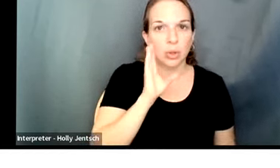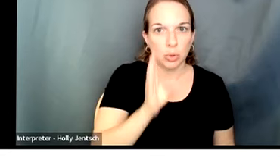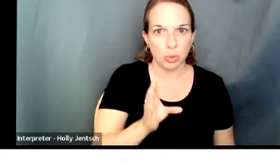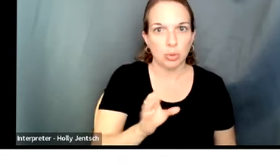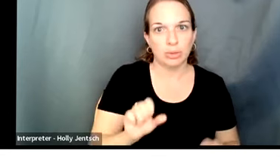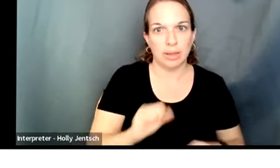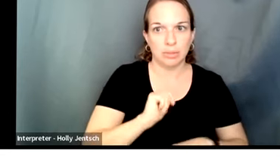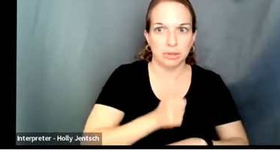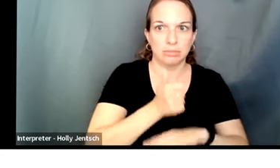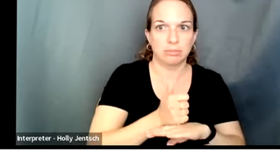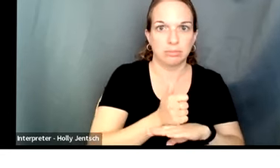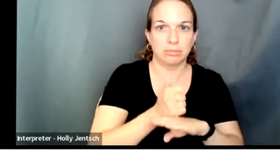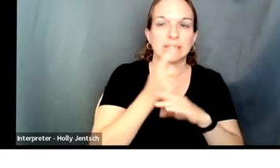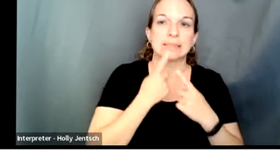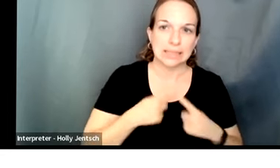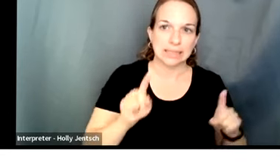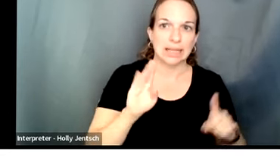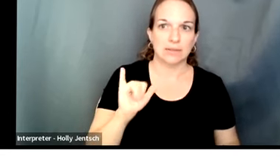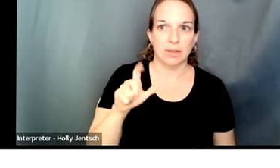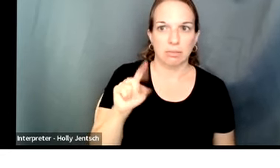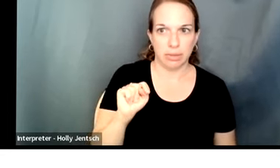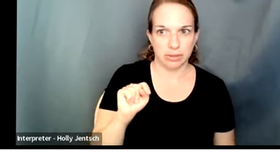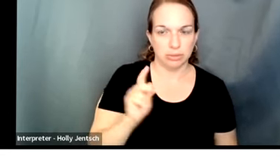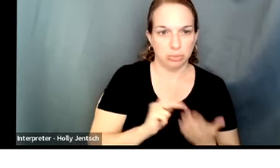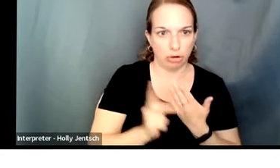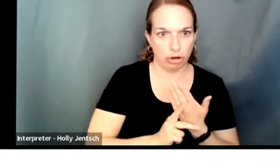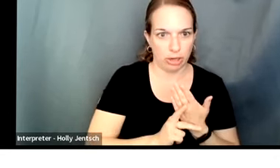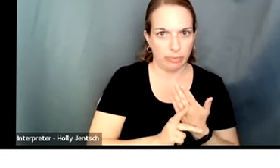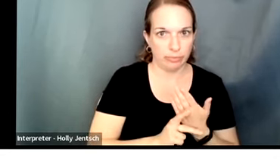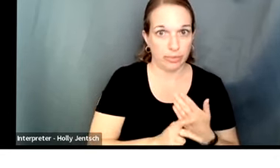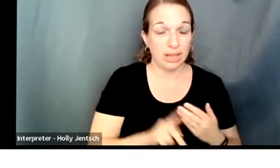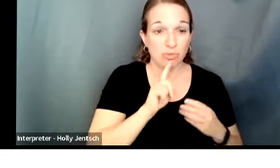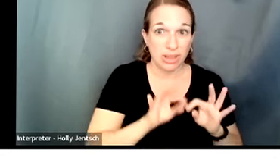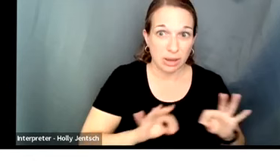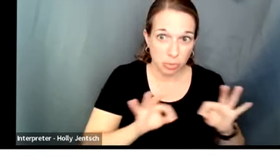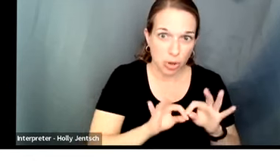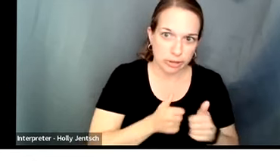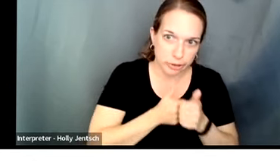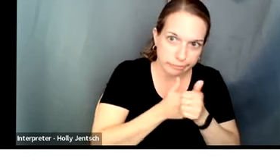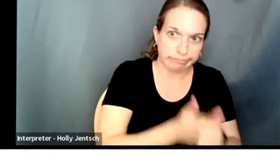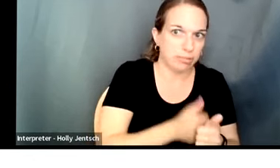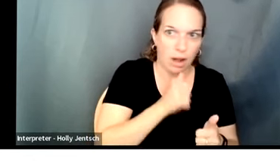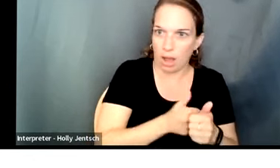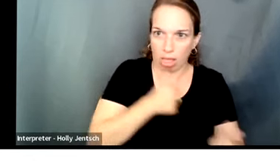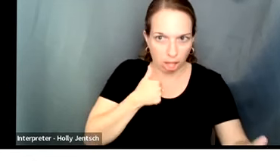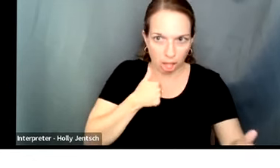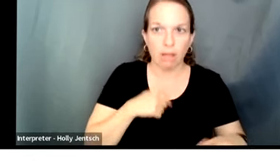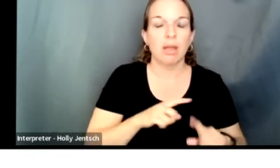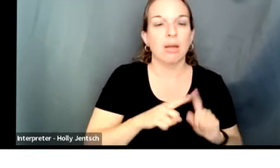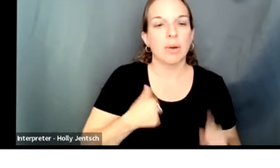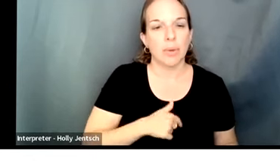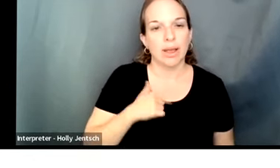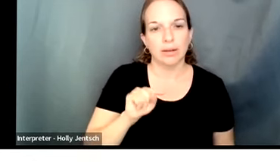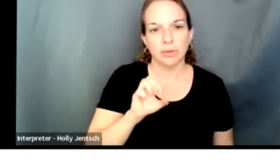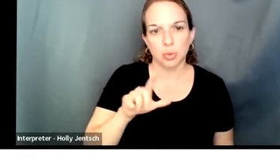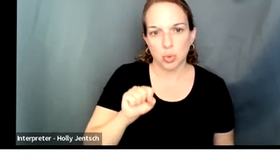implement a successful BILT. It's important for you to stay on task with it, and we have tools and resources to help you